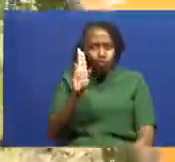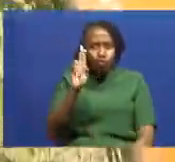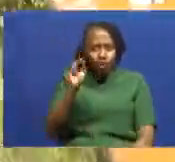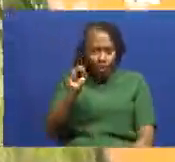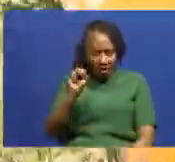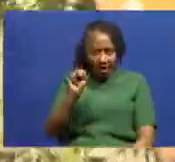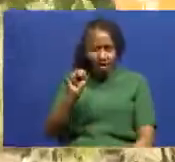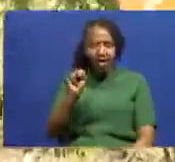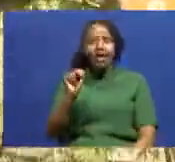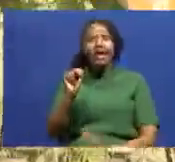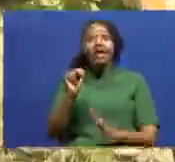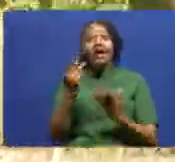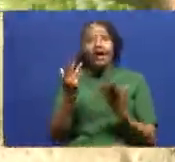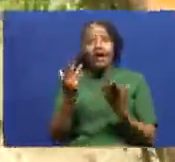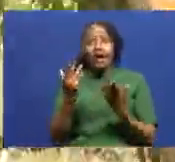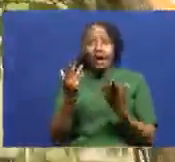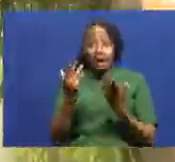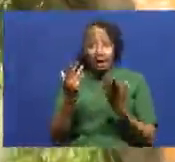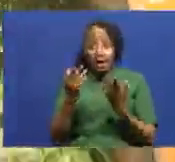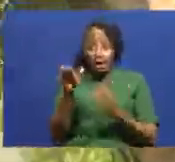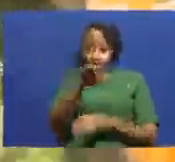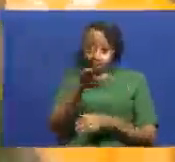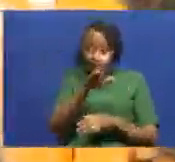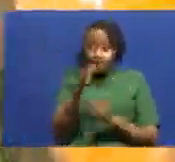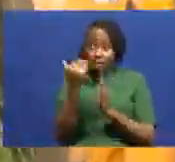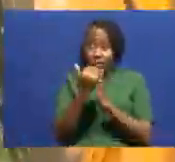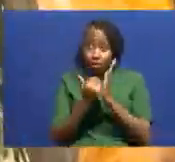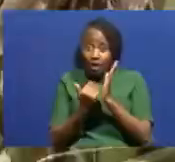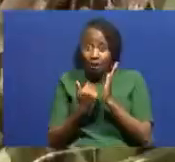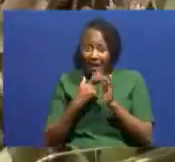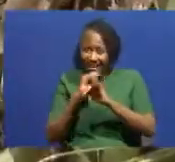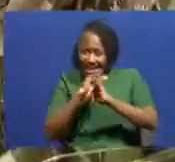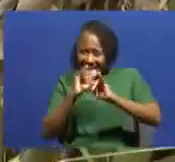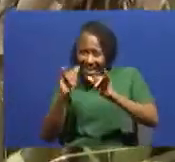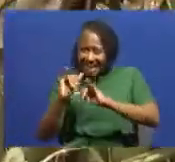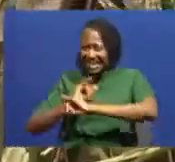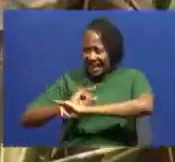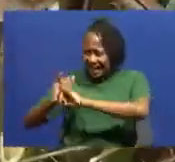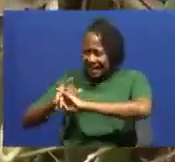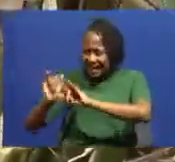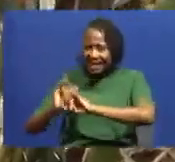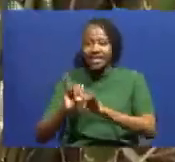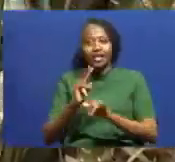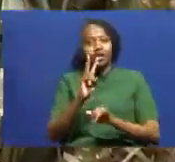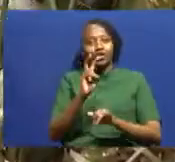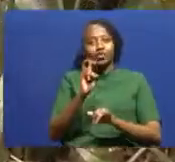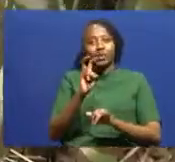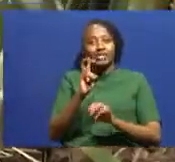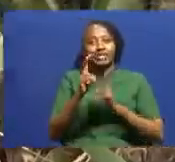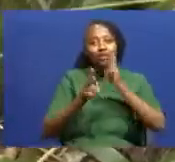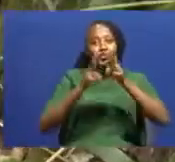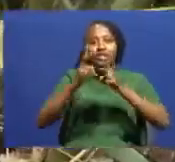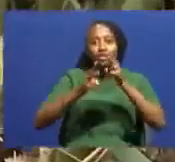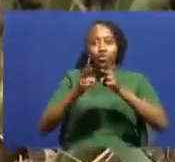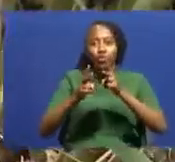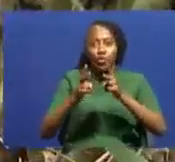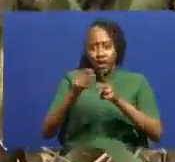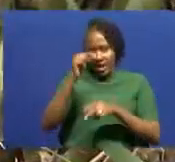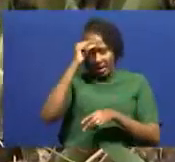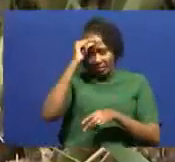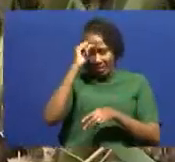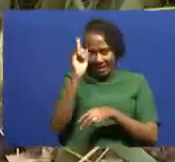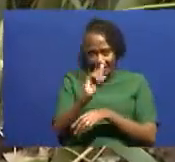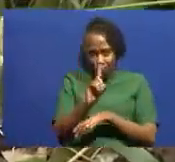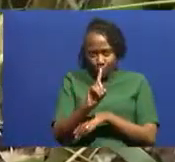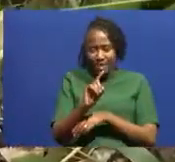Nations Environment Program have attempted cleanups and rehabilitation. In 2022, the government established the Nairobi